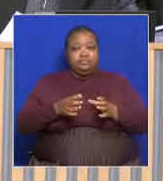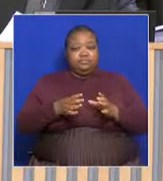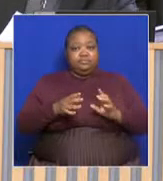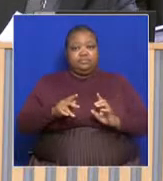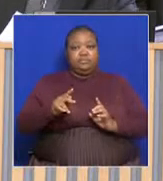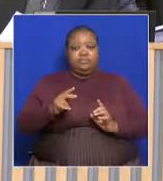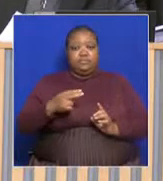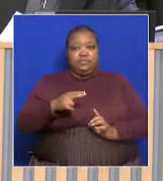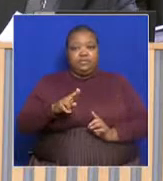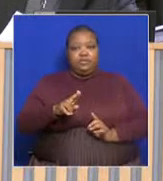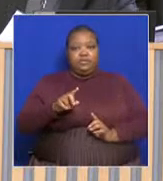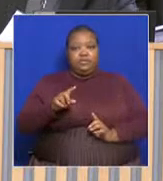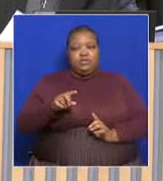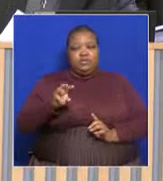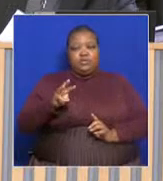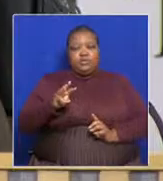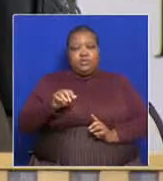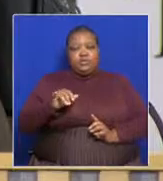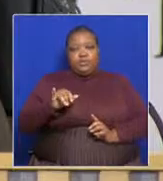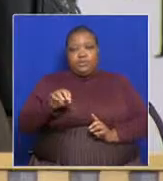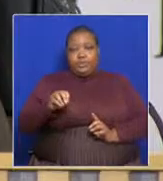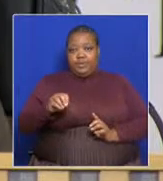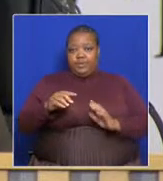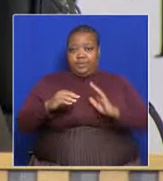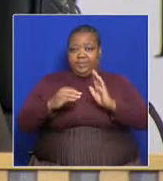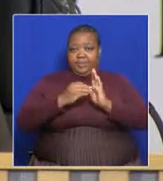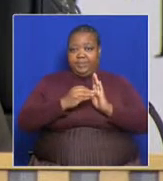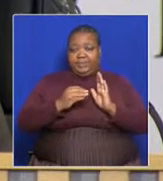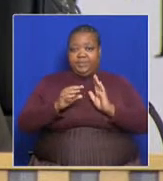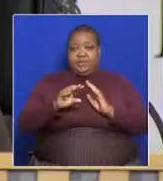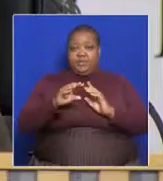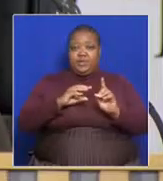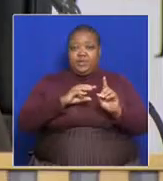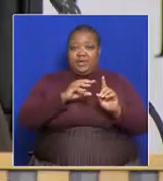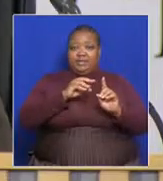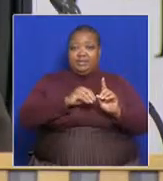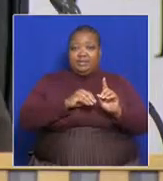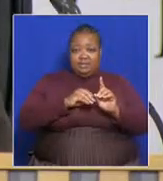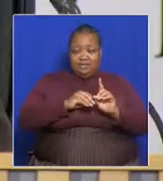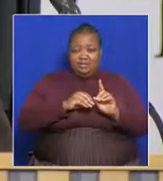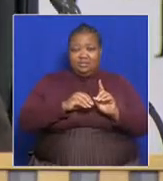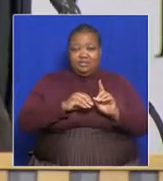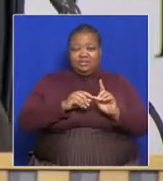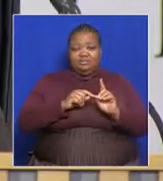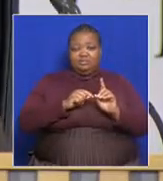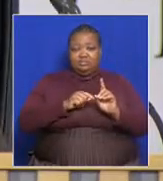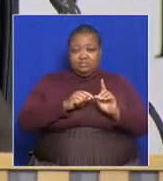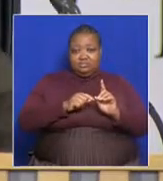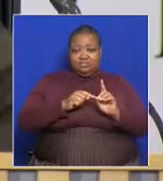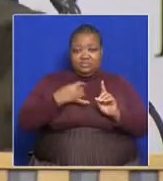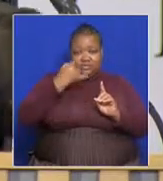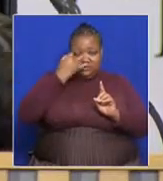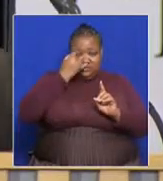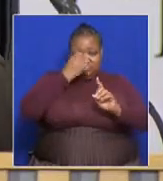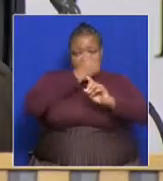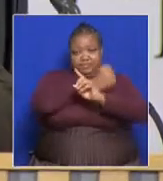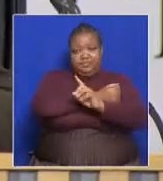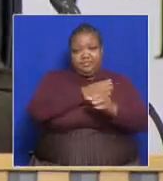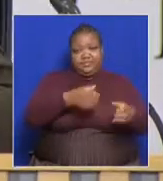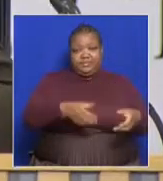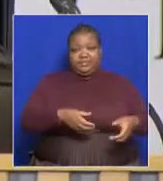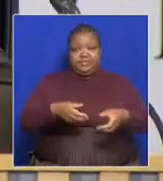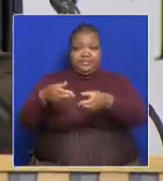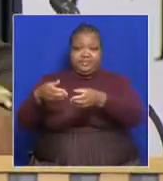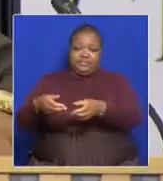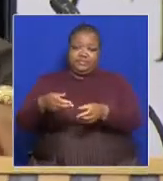record that you asked her to take the exhibits. It is in my statement. If the evidence